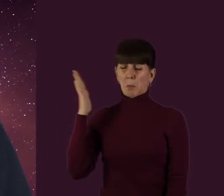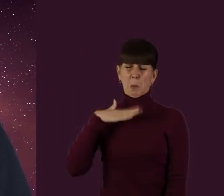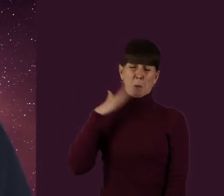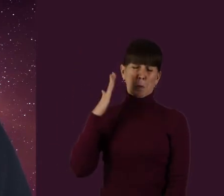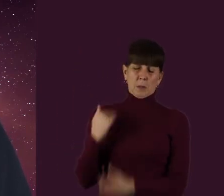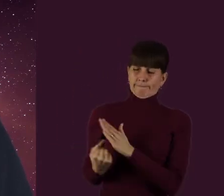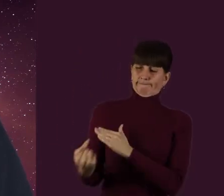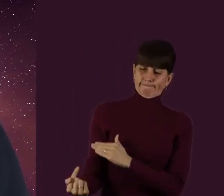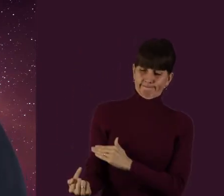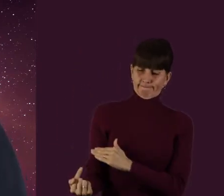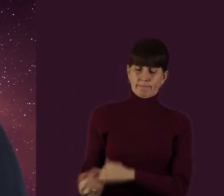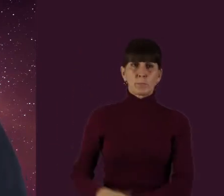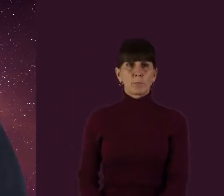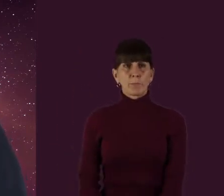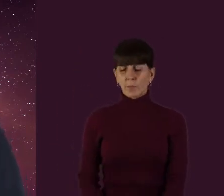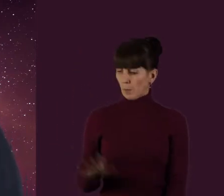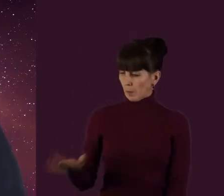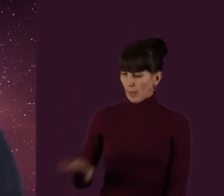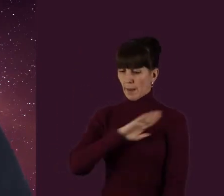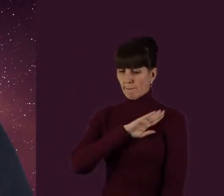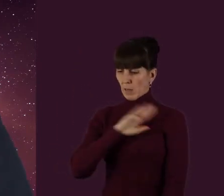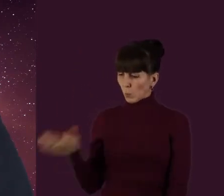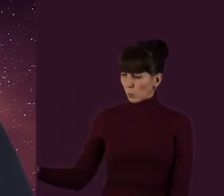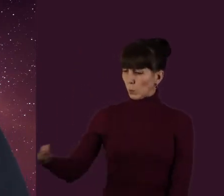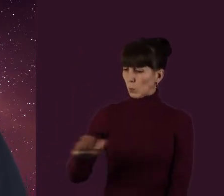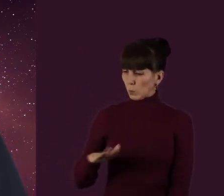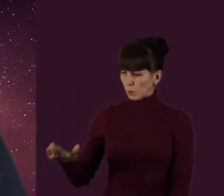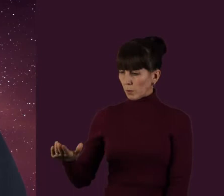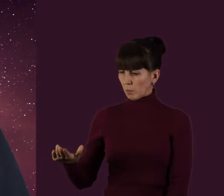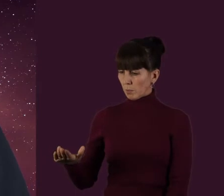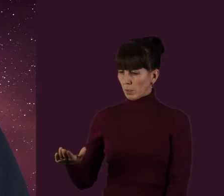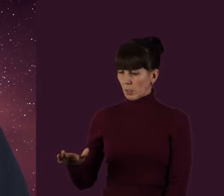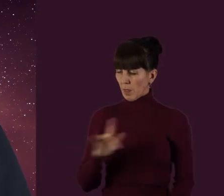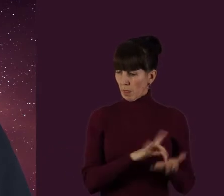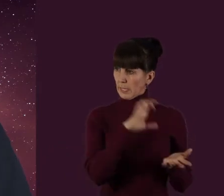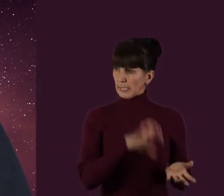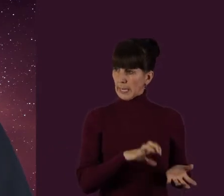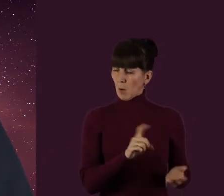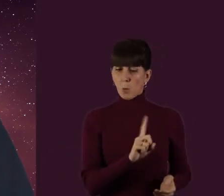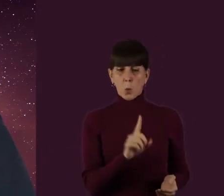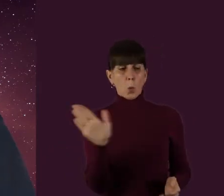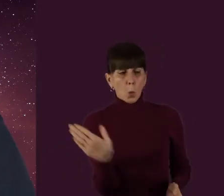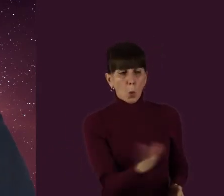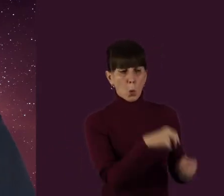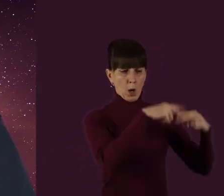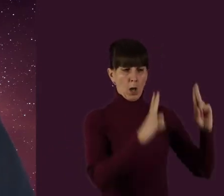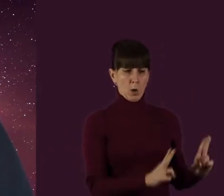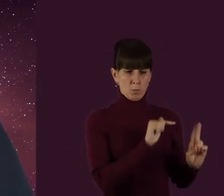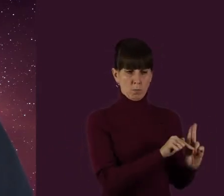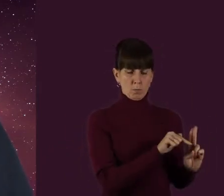isolated. They were out in the fields when everybody else was at home. They were excluded and they